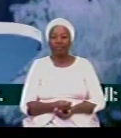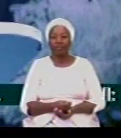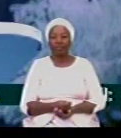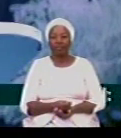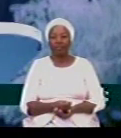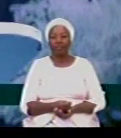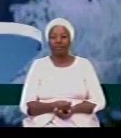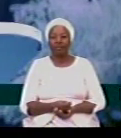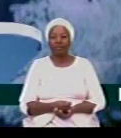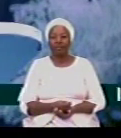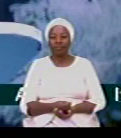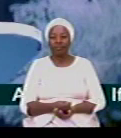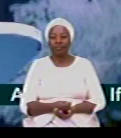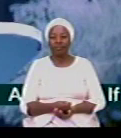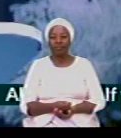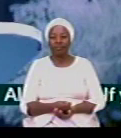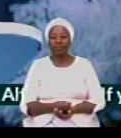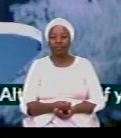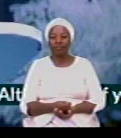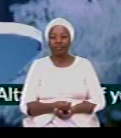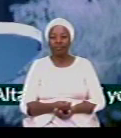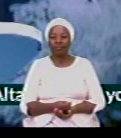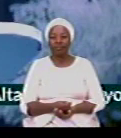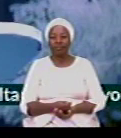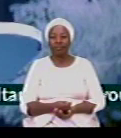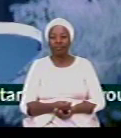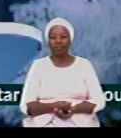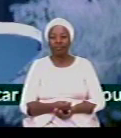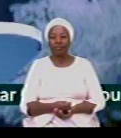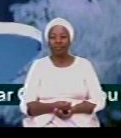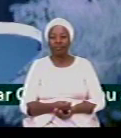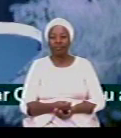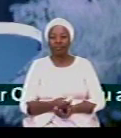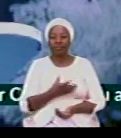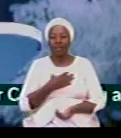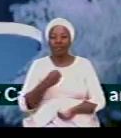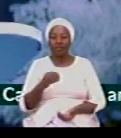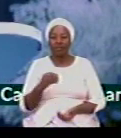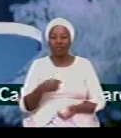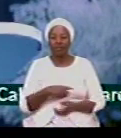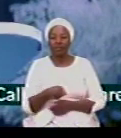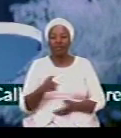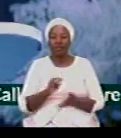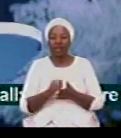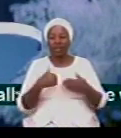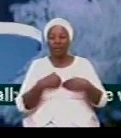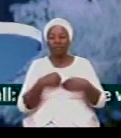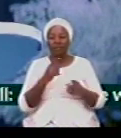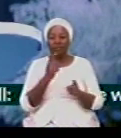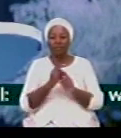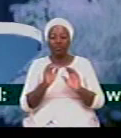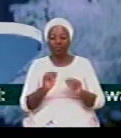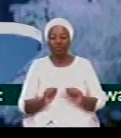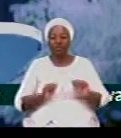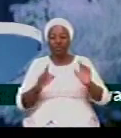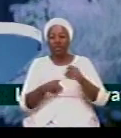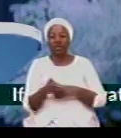And so those who have given our lives to Christ, please take note of this. Just supply your